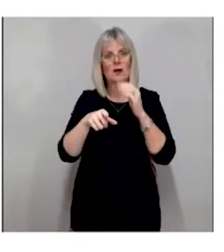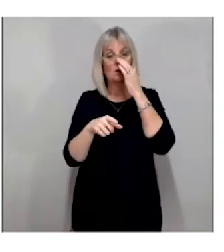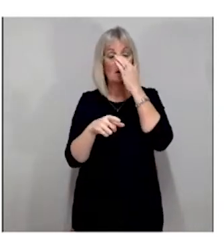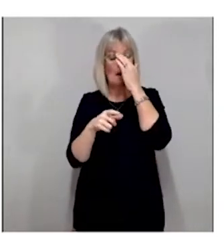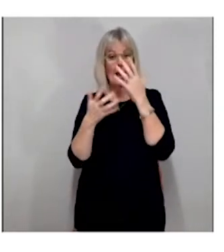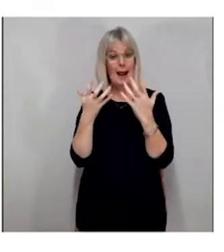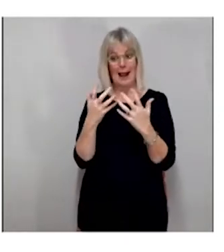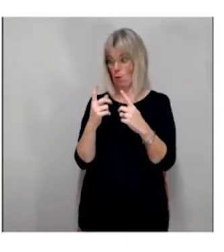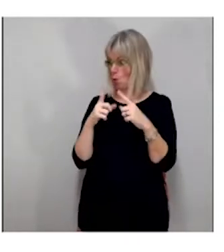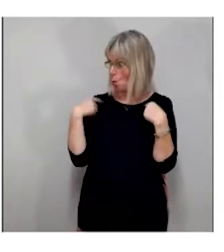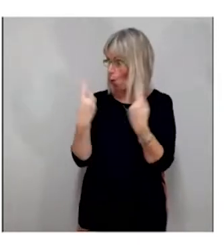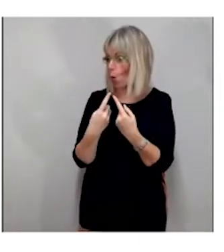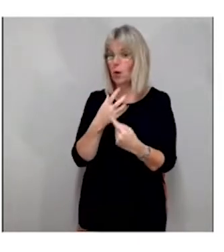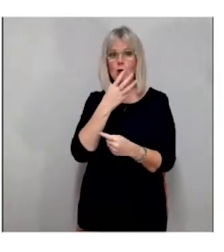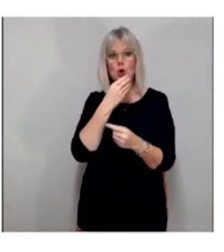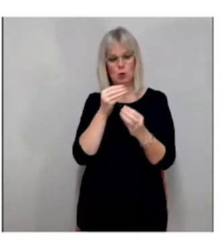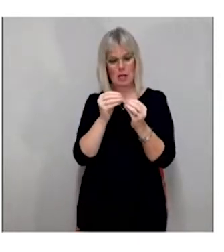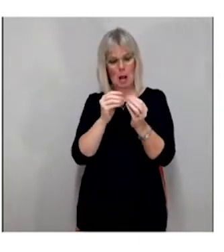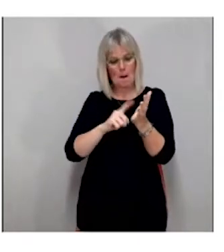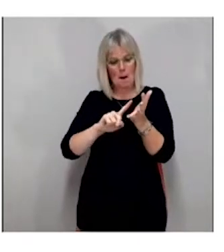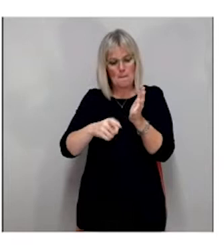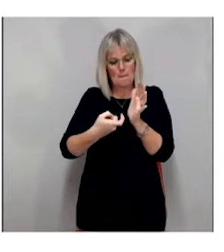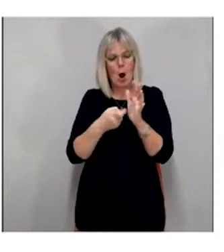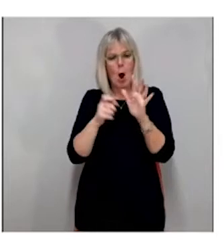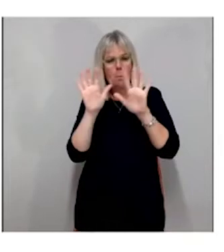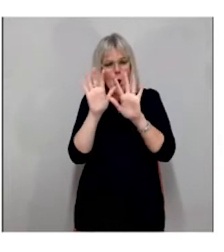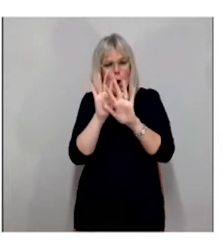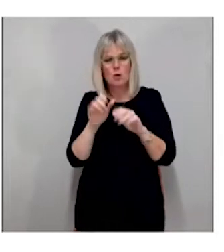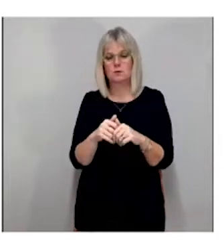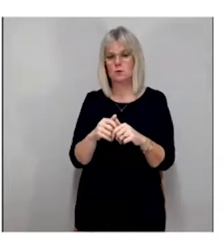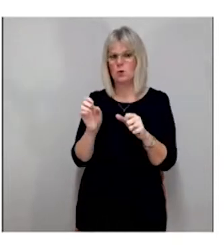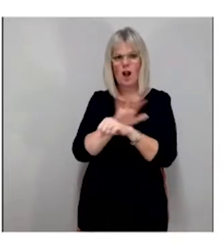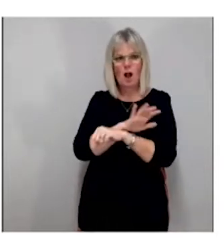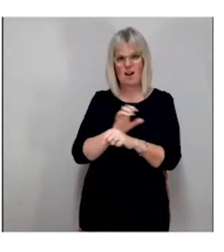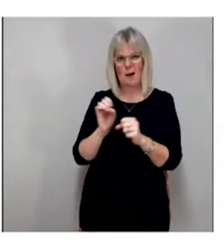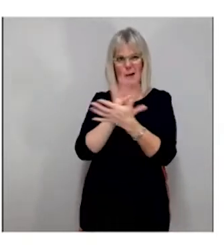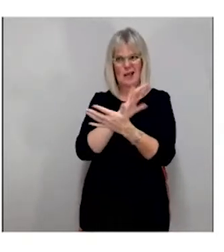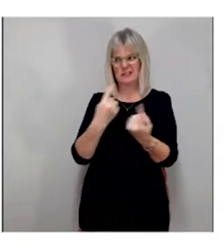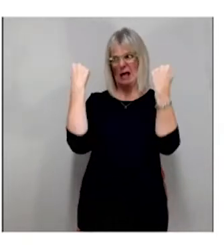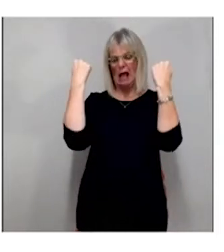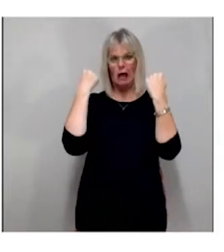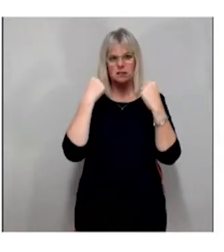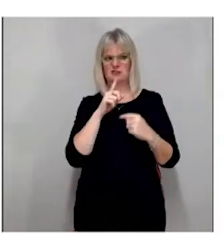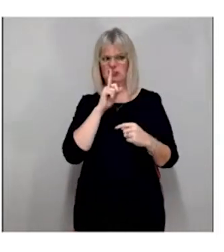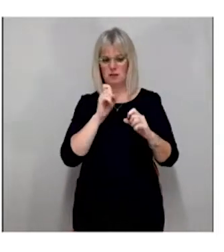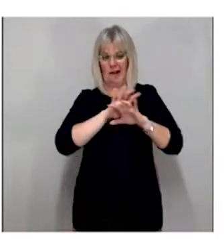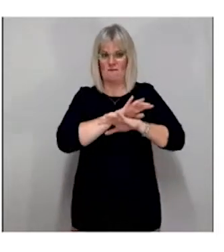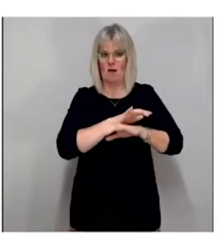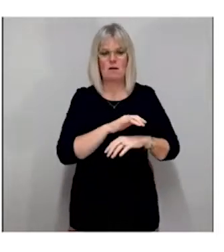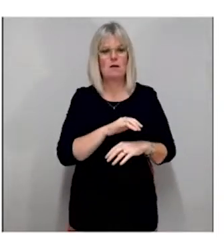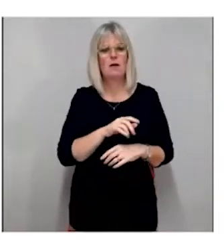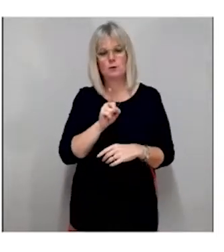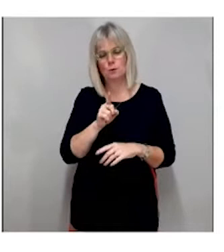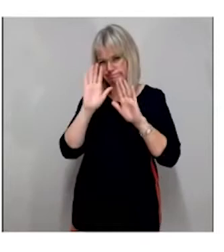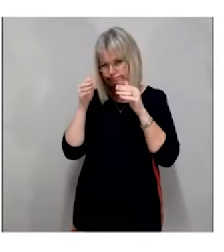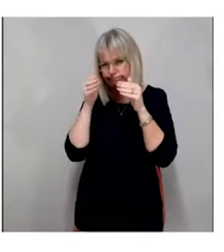new home offices to cover up laundry piles, kids' toys, and to truly focus on the person on the other